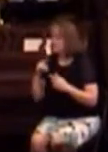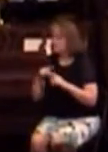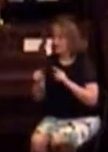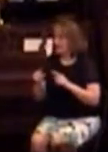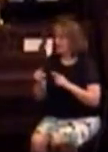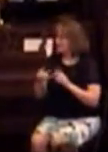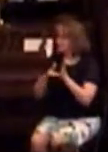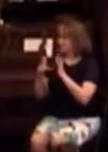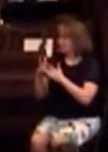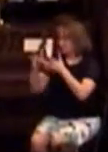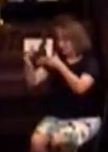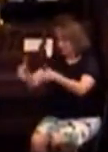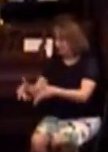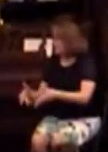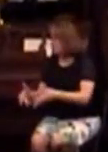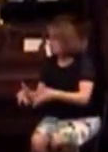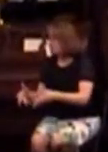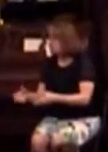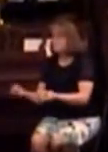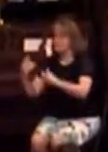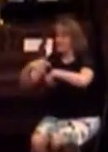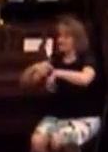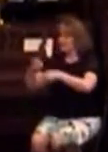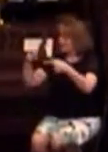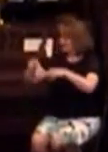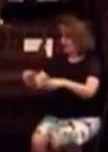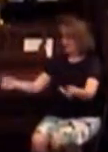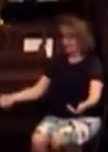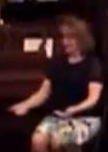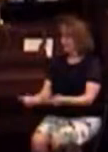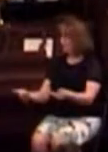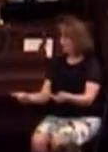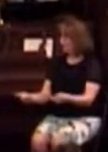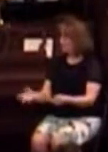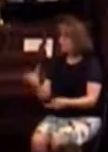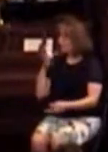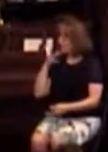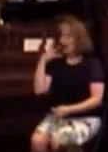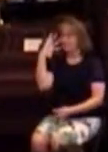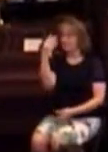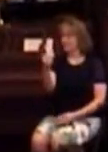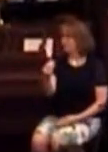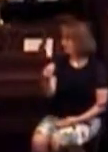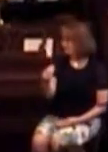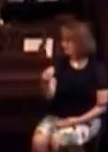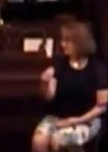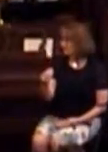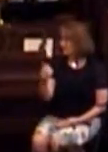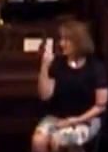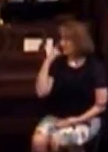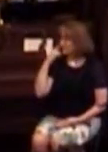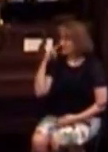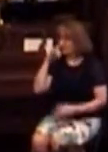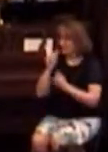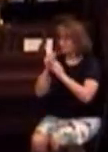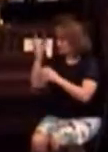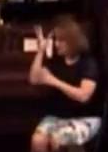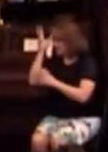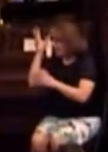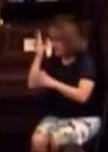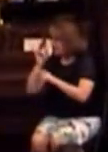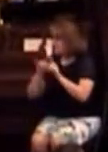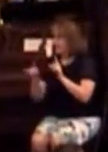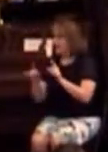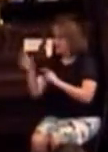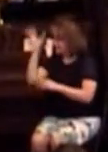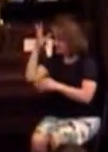leave. They've driven separately. Mother will leave. The kid stays here. The Father will leave. Kid stays here. We talk to the kid. The kid says, yeah, Mommy and Daddy. We call